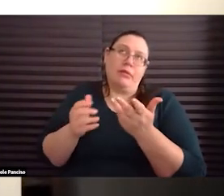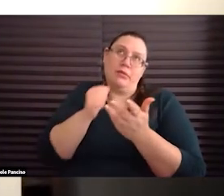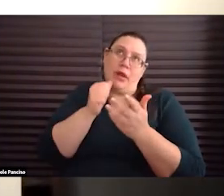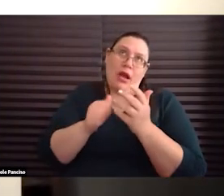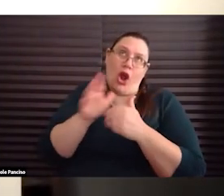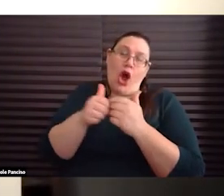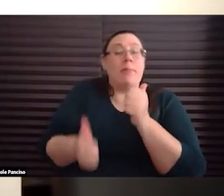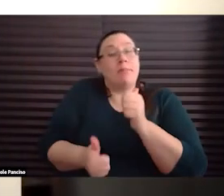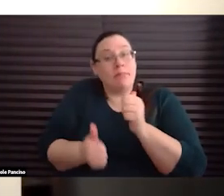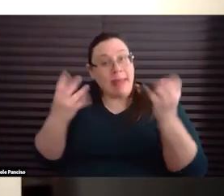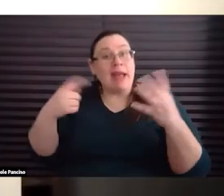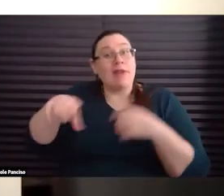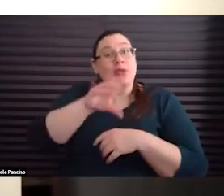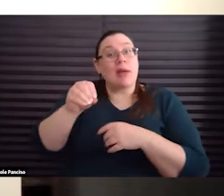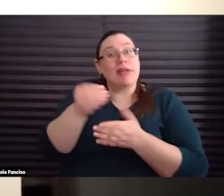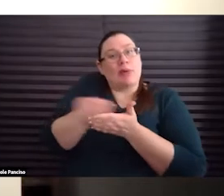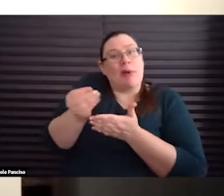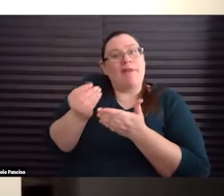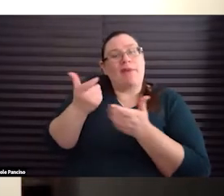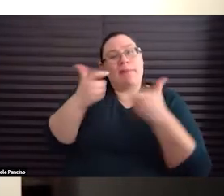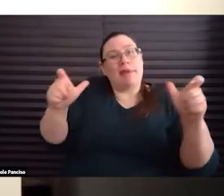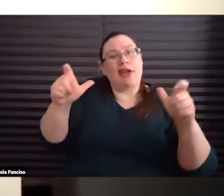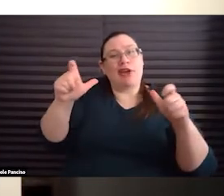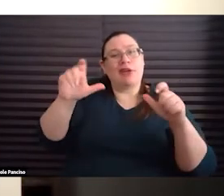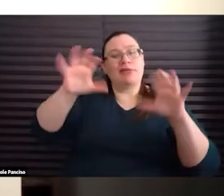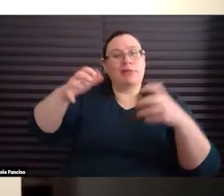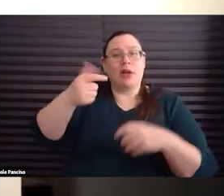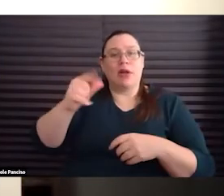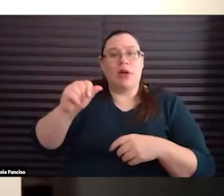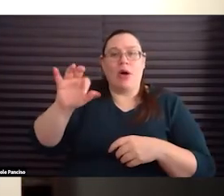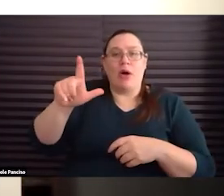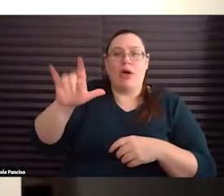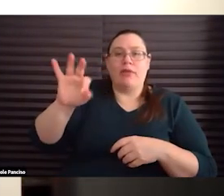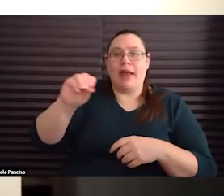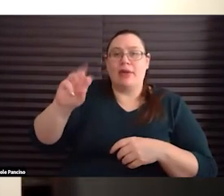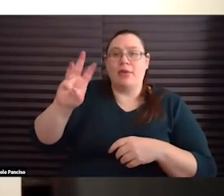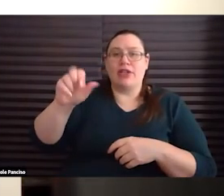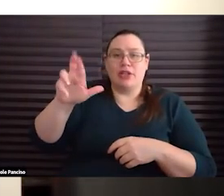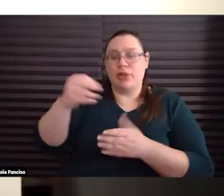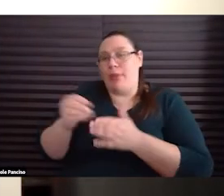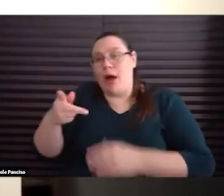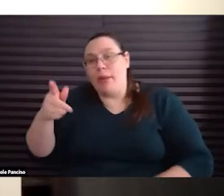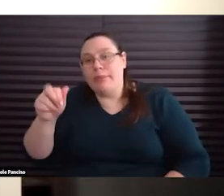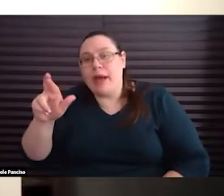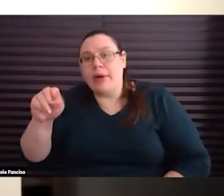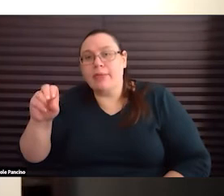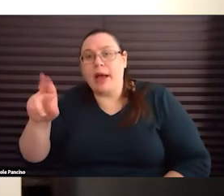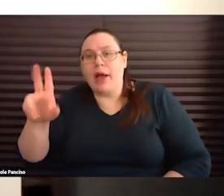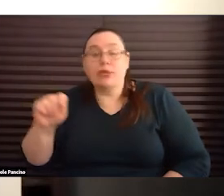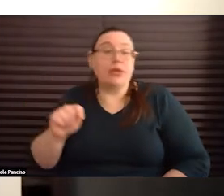bigger entities, by Gulf and Western, who bought Paramount, by